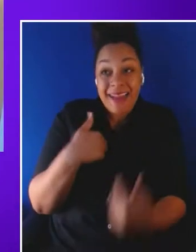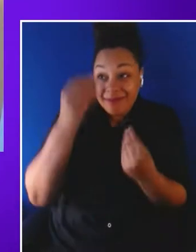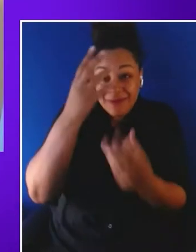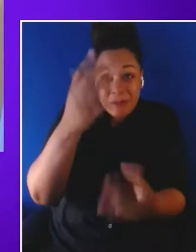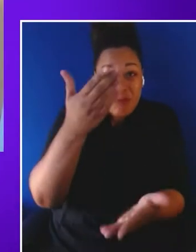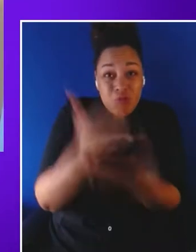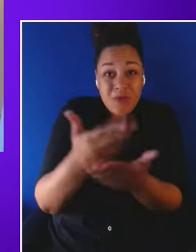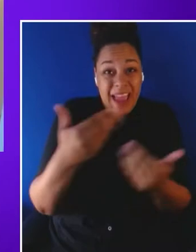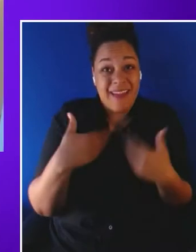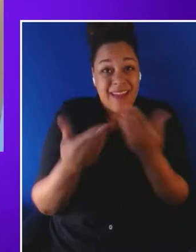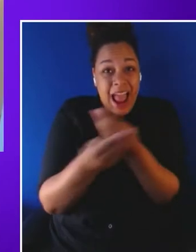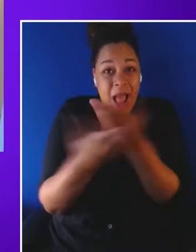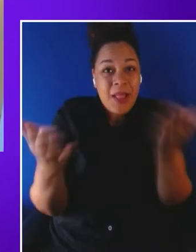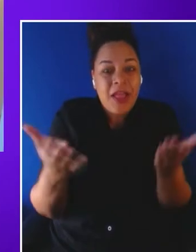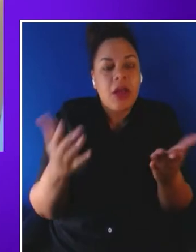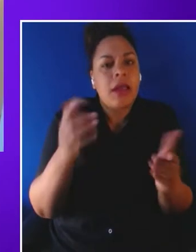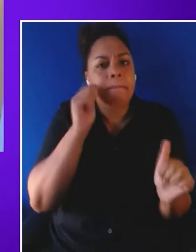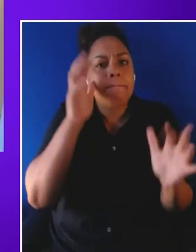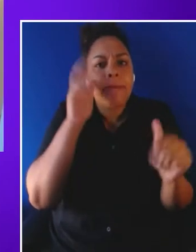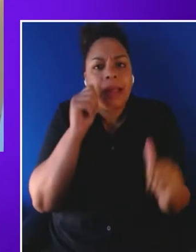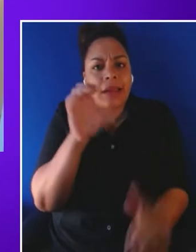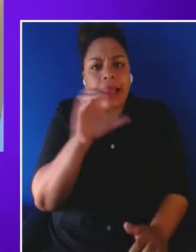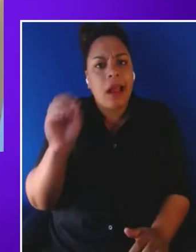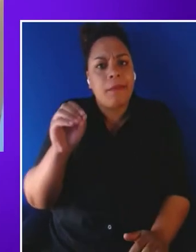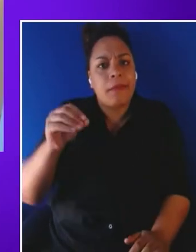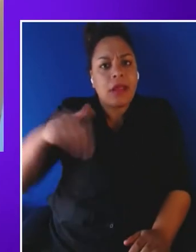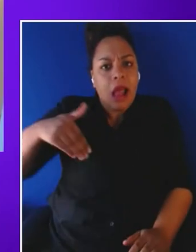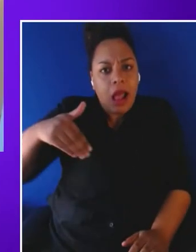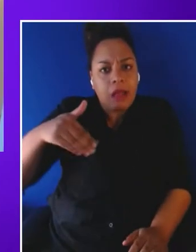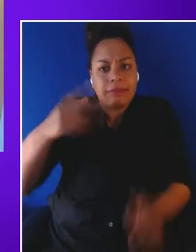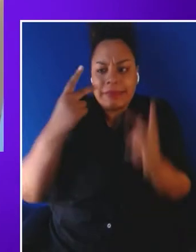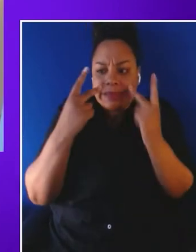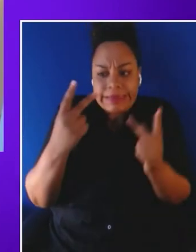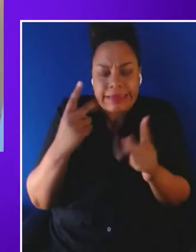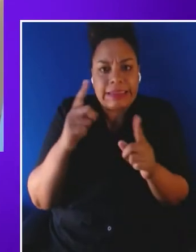that companies do not grab onto it.